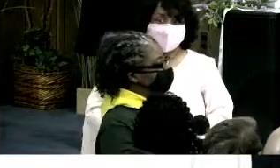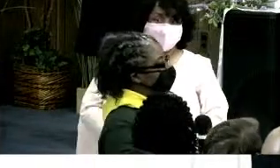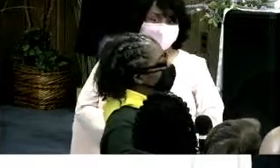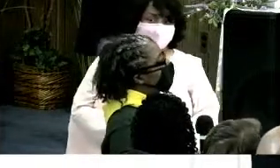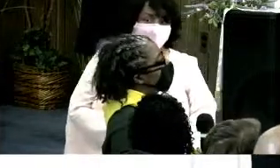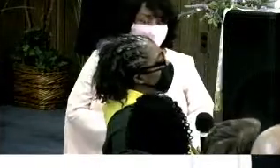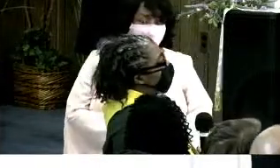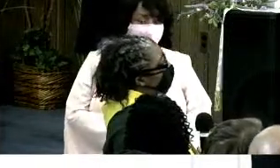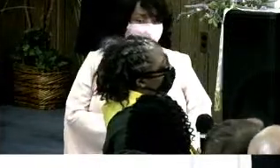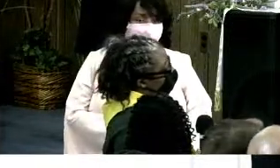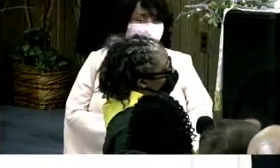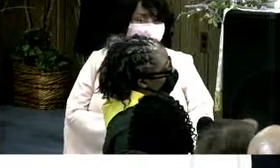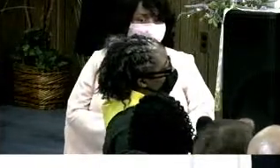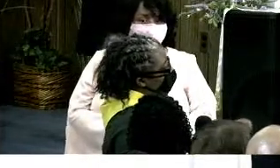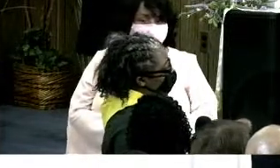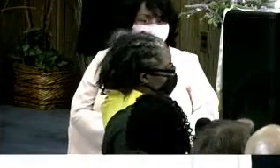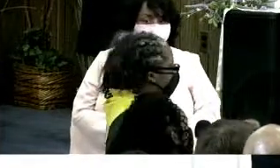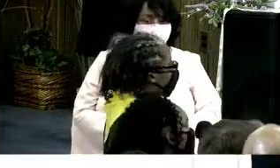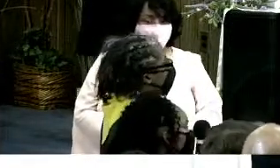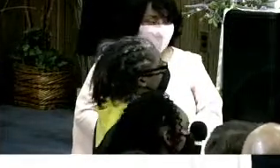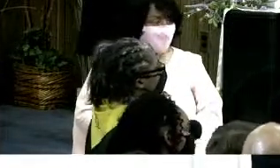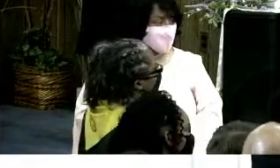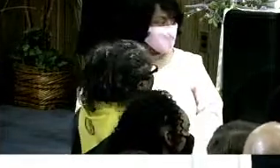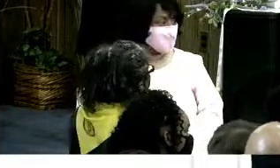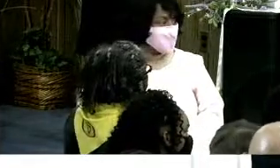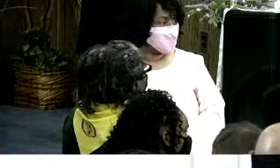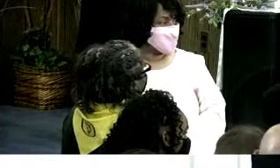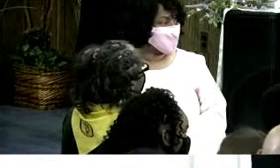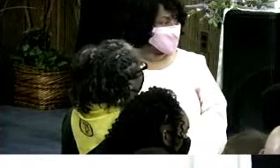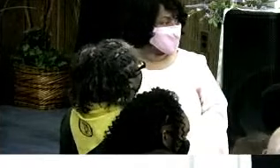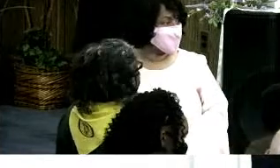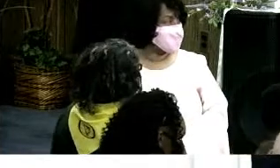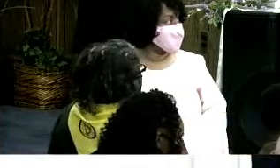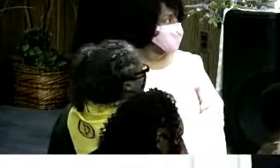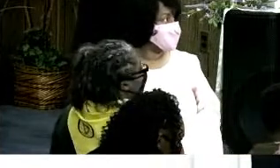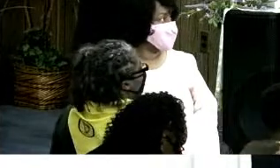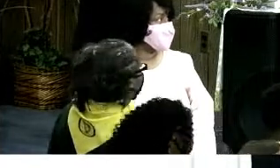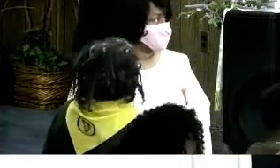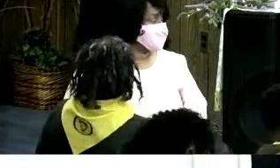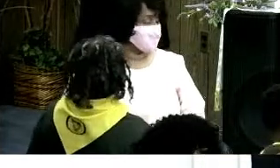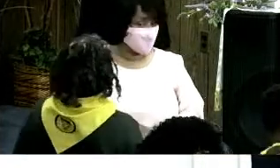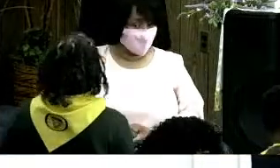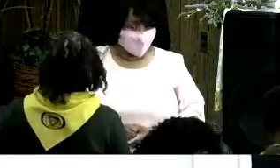Okay, no problem. Then, Pastor, if you will. I sure will.